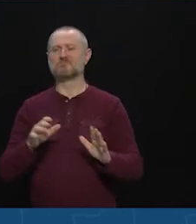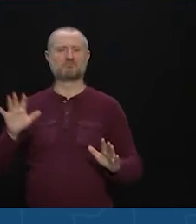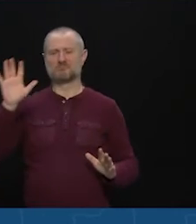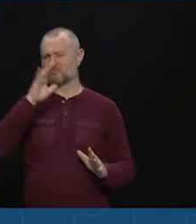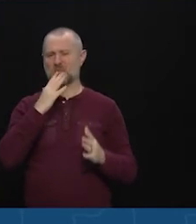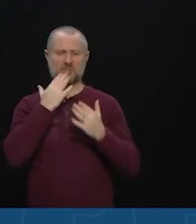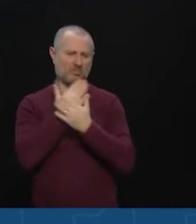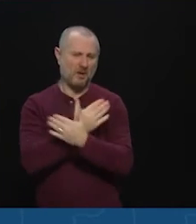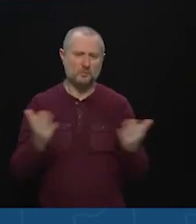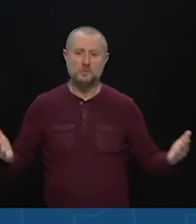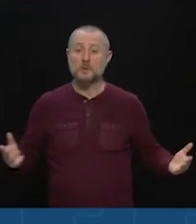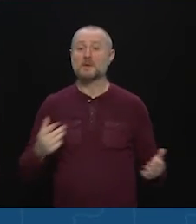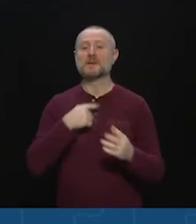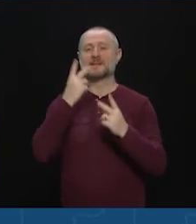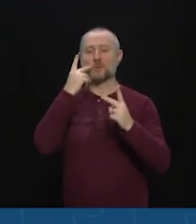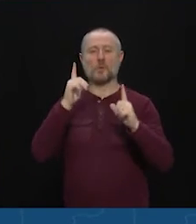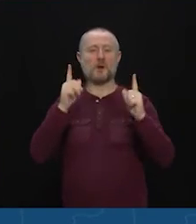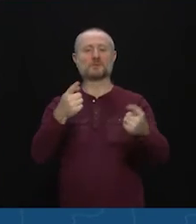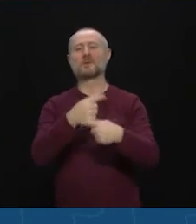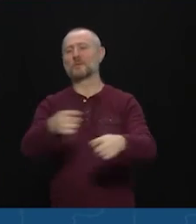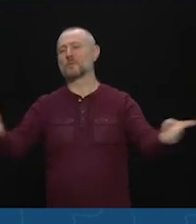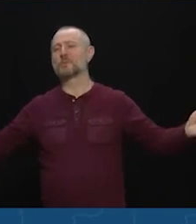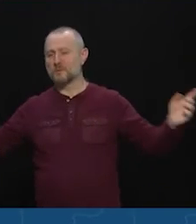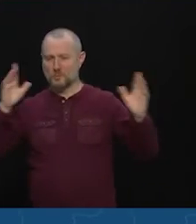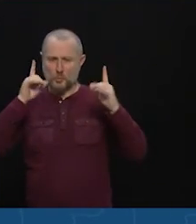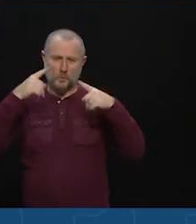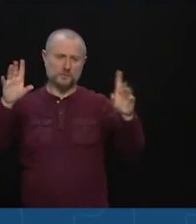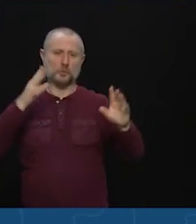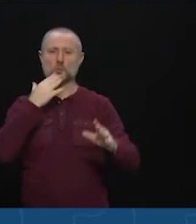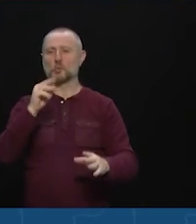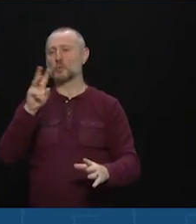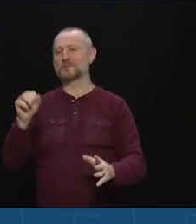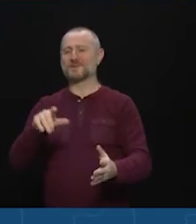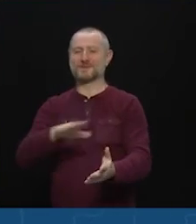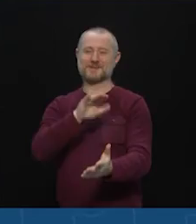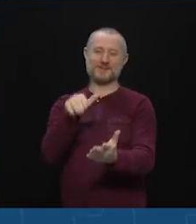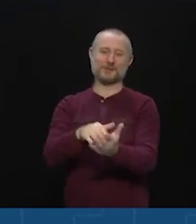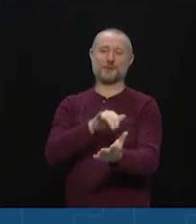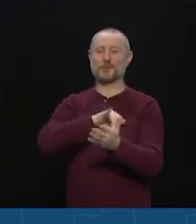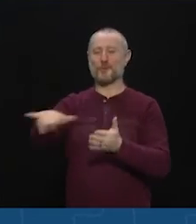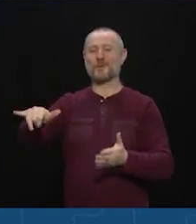more announcements and more great news for Central New York. So thank you very much for coming.